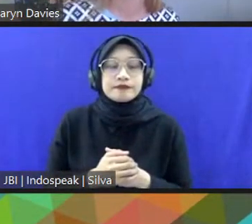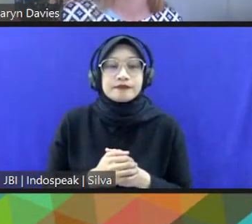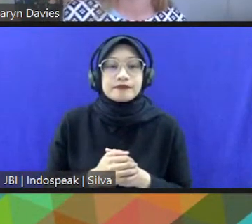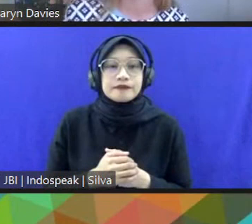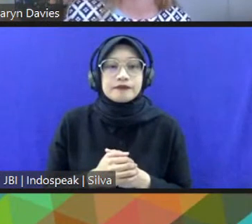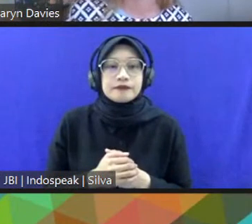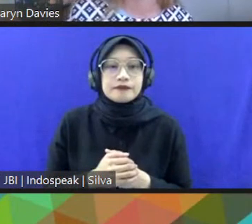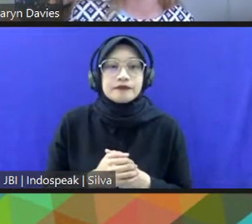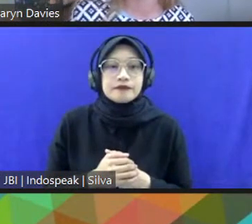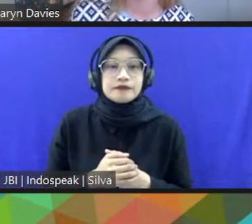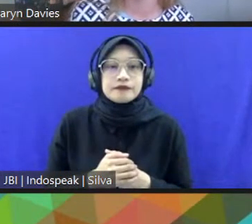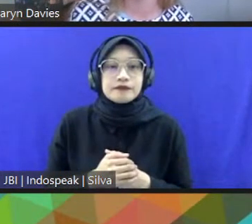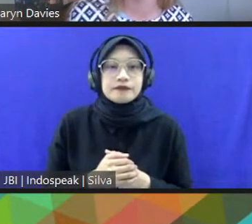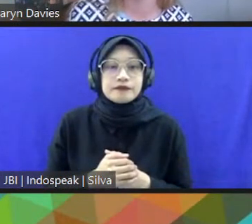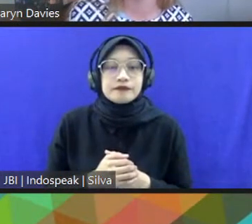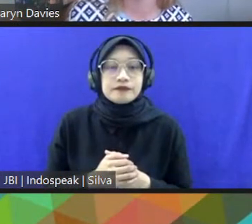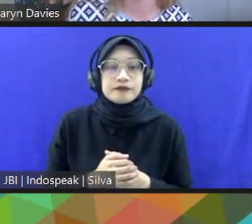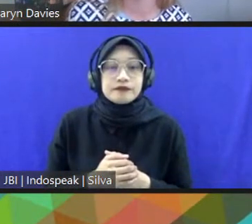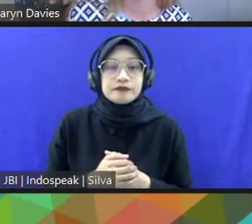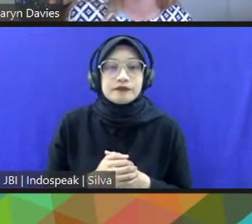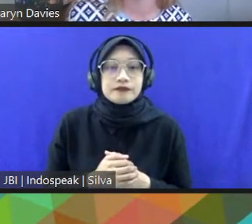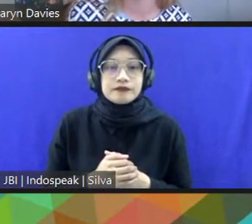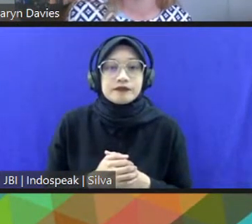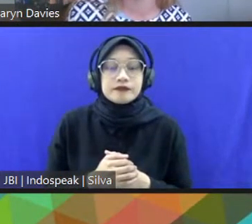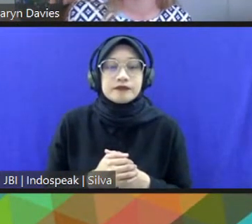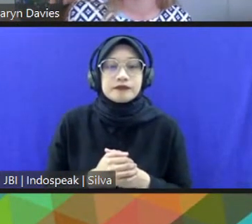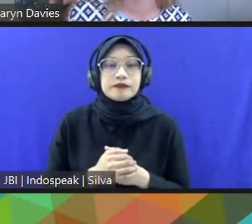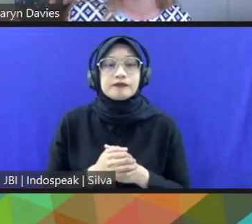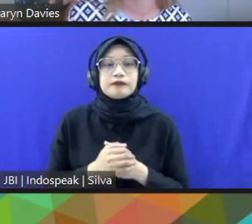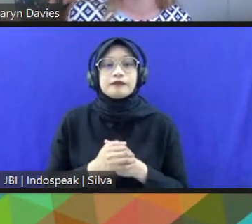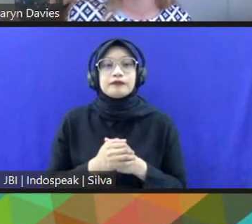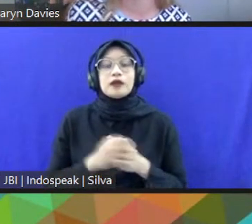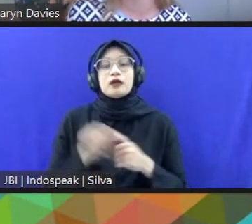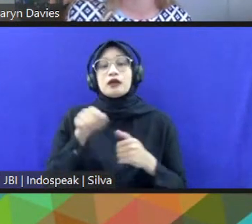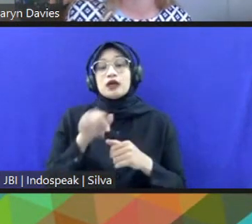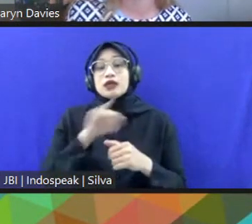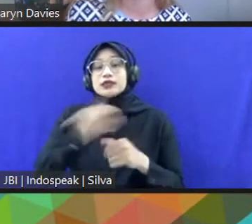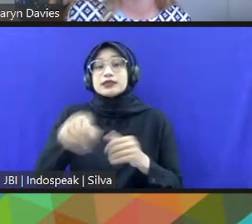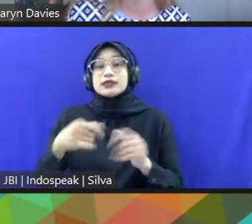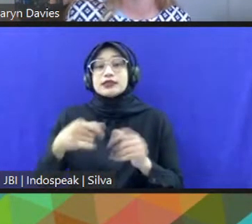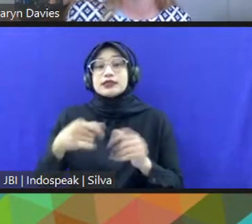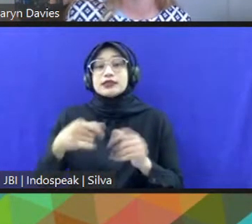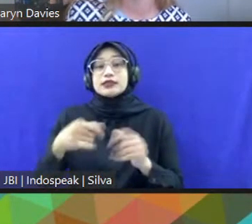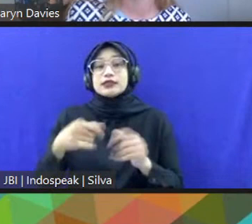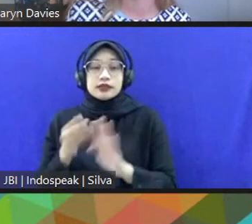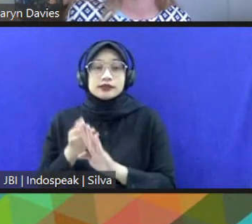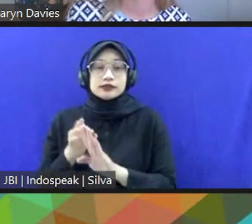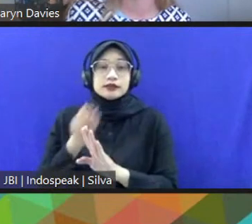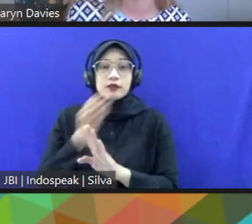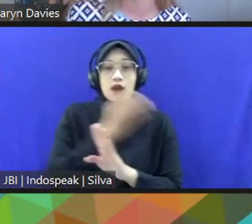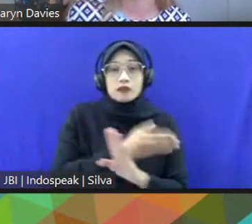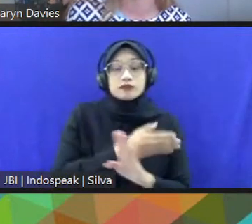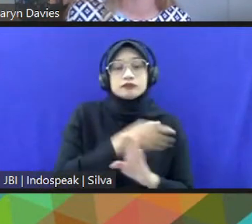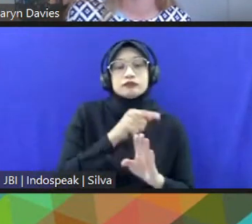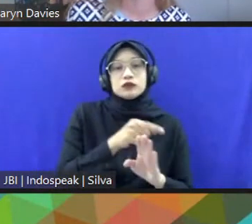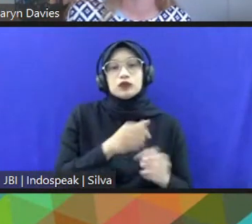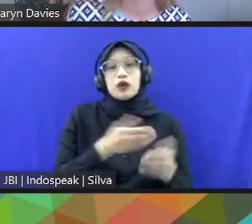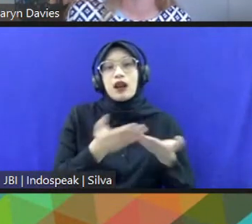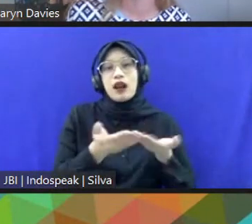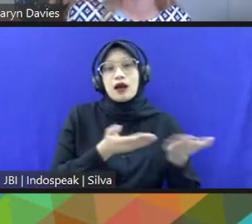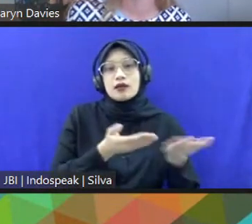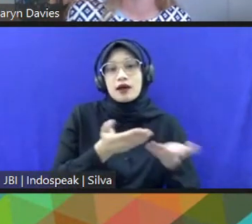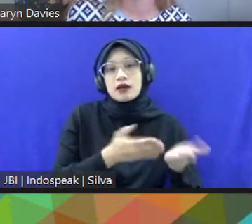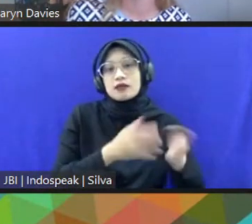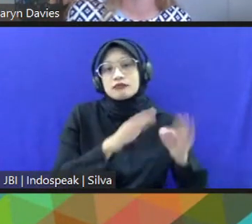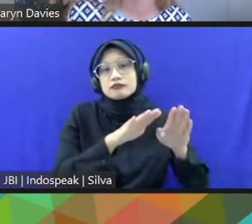their coverage rate or the use before JKN was very much pretty low. So the increase might